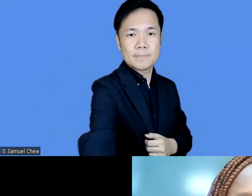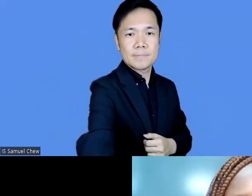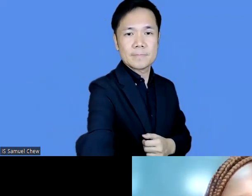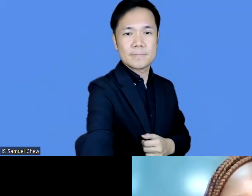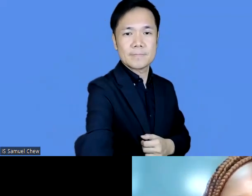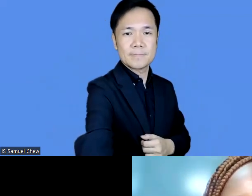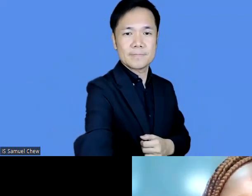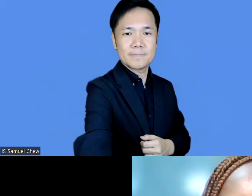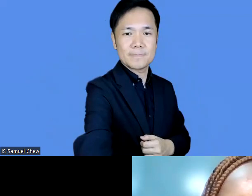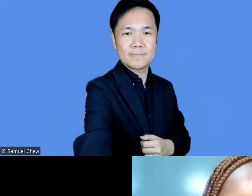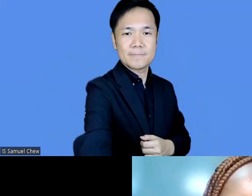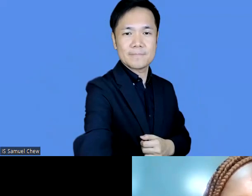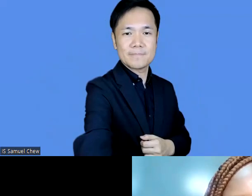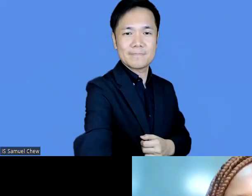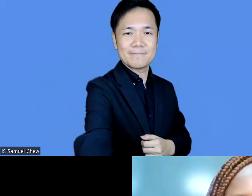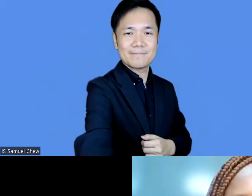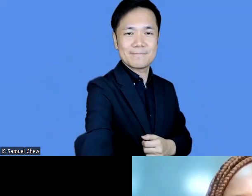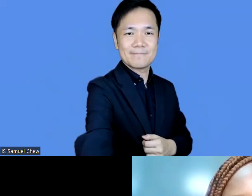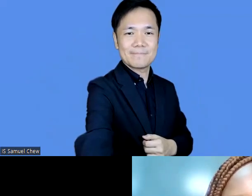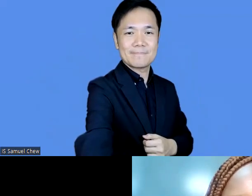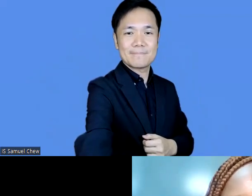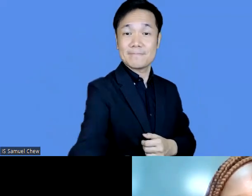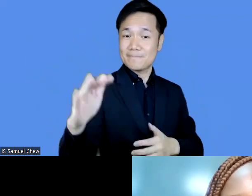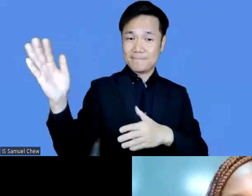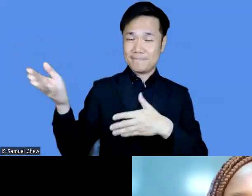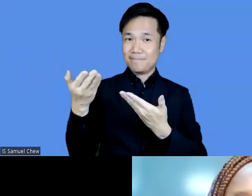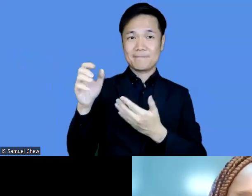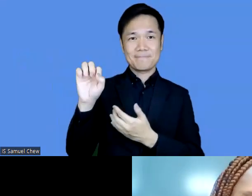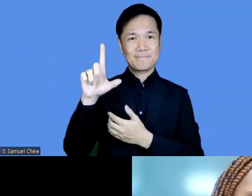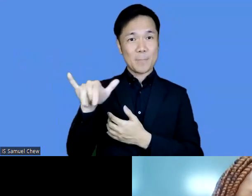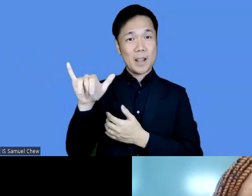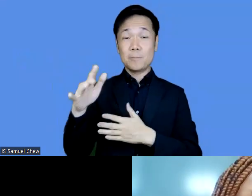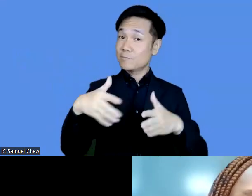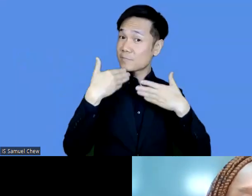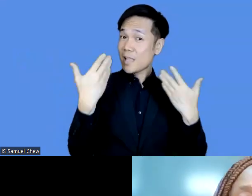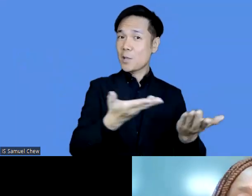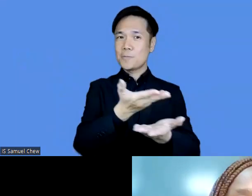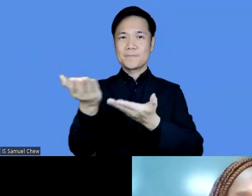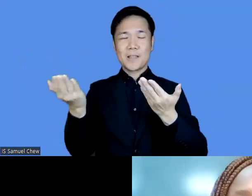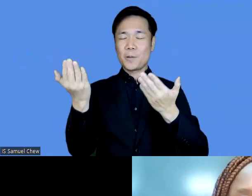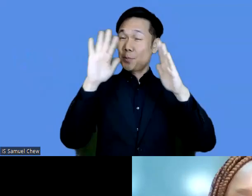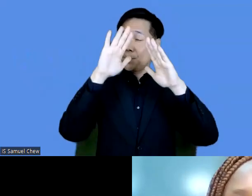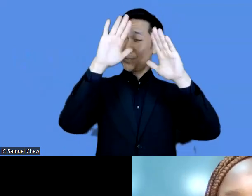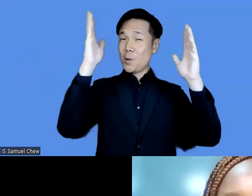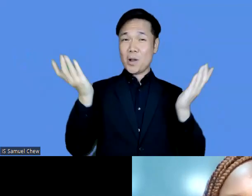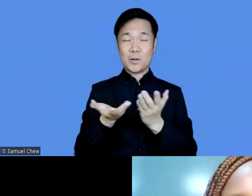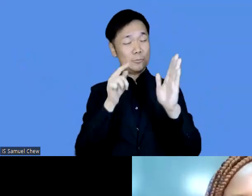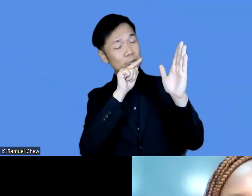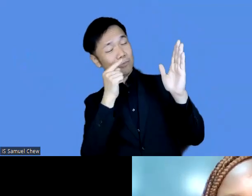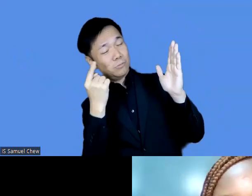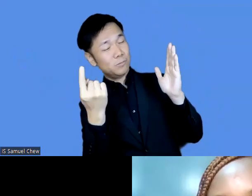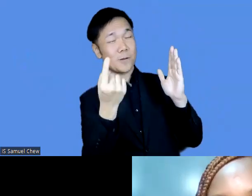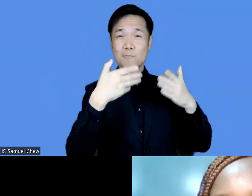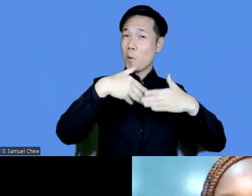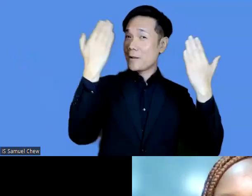Thank you so much, Jose. Good morning all, good evening, wherever you may be.